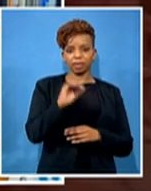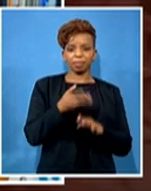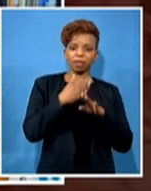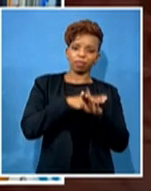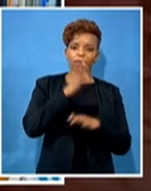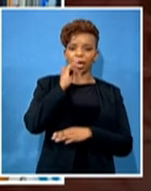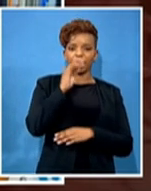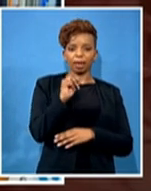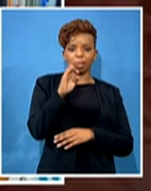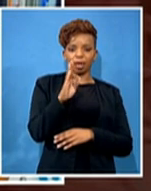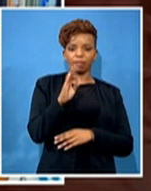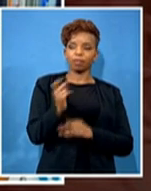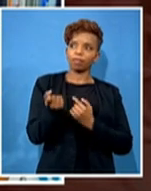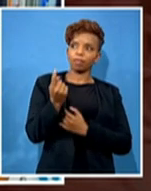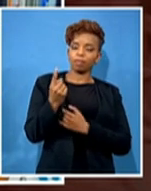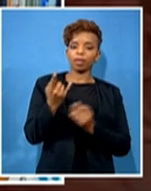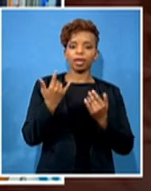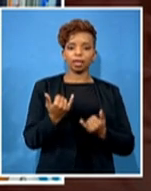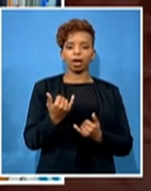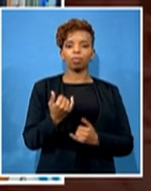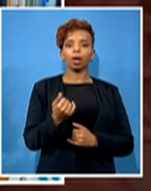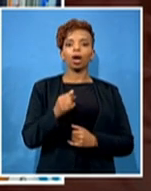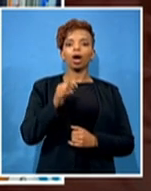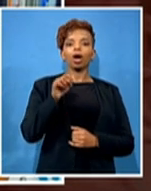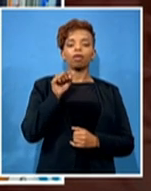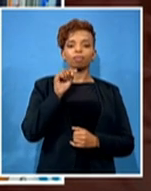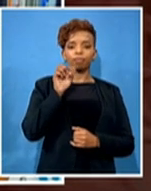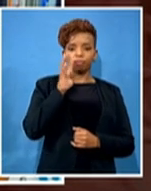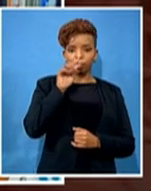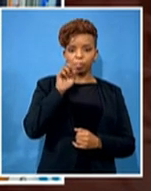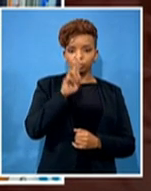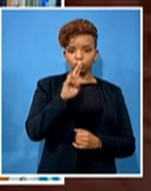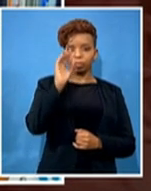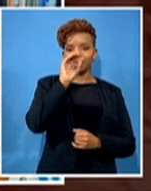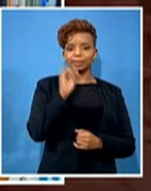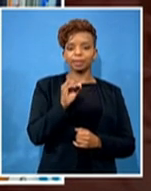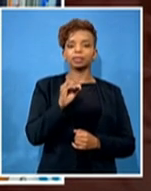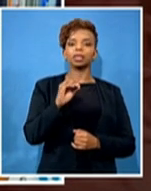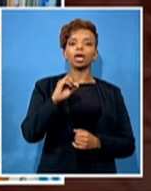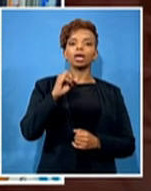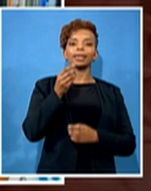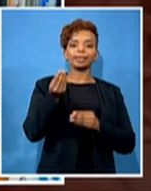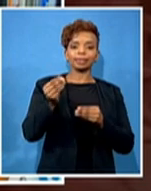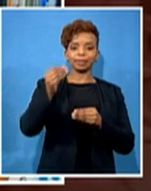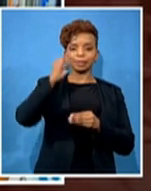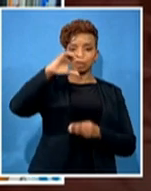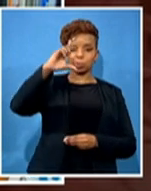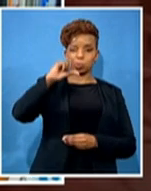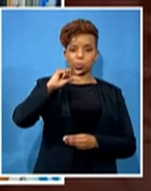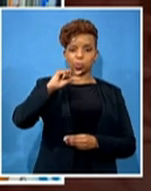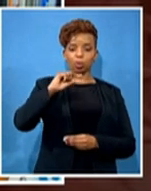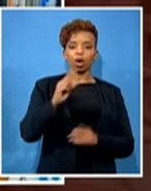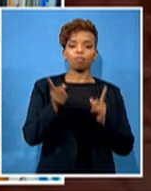is certainly very, very low. And on the approximately 70 billion, that would probably